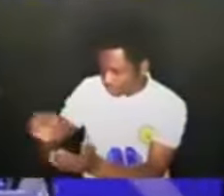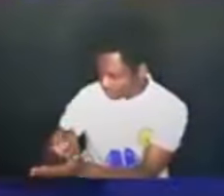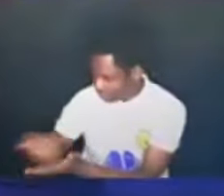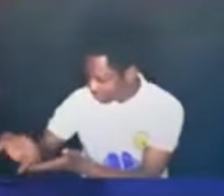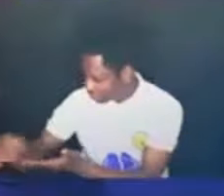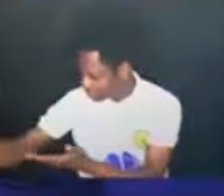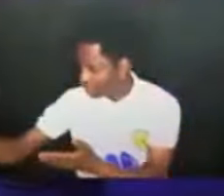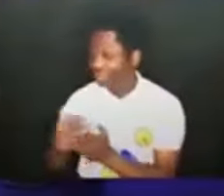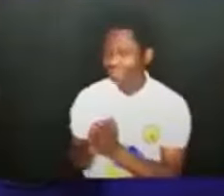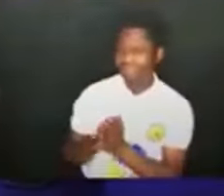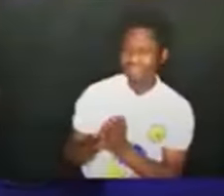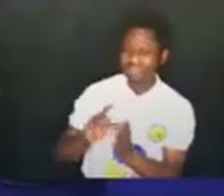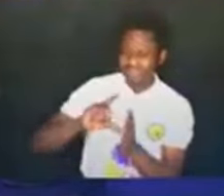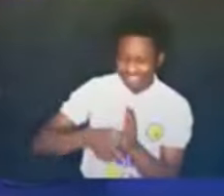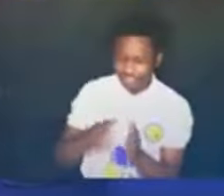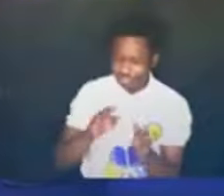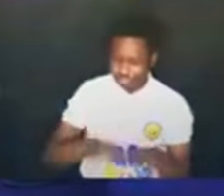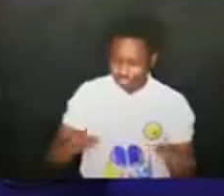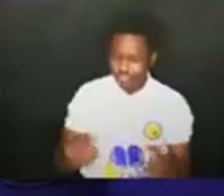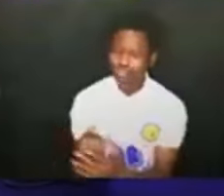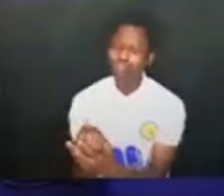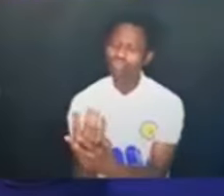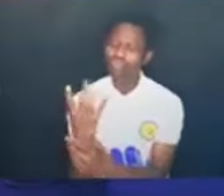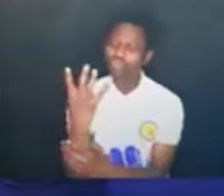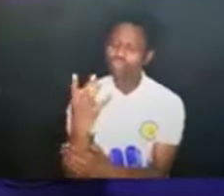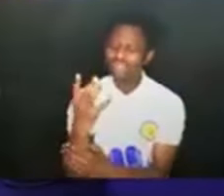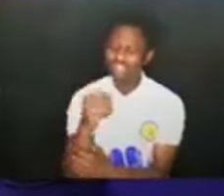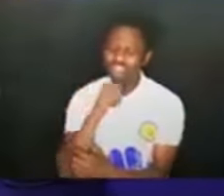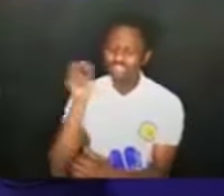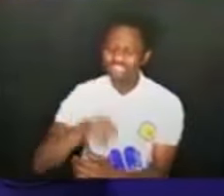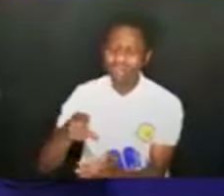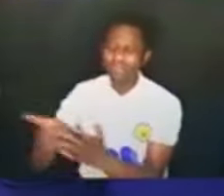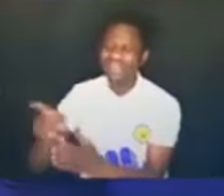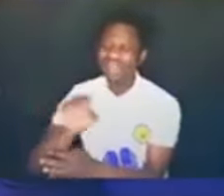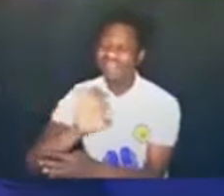Your children would have been grown and they are not in school going